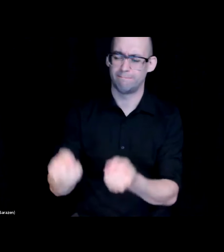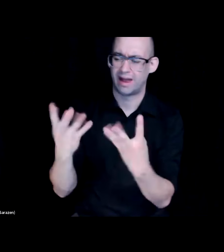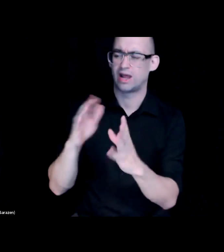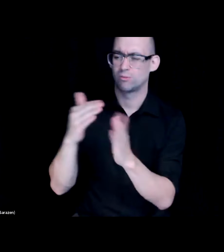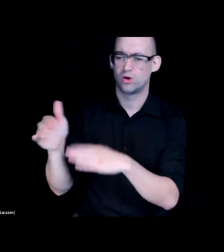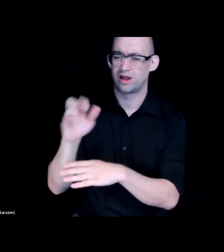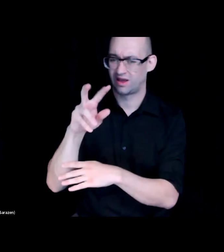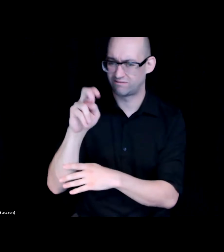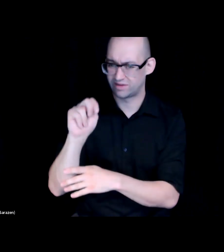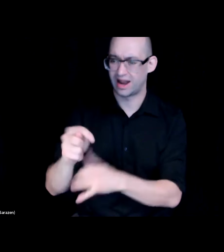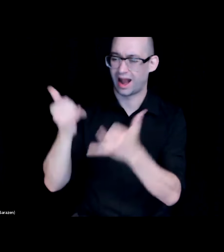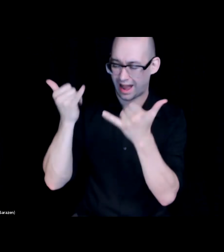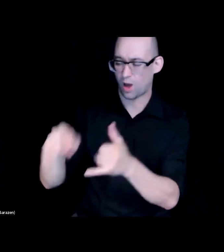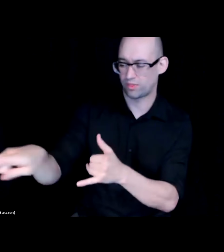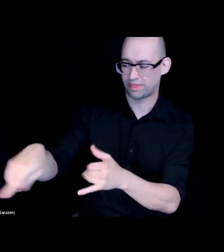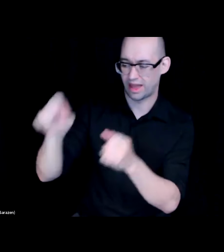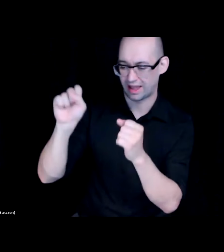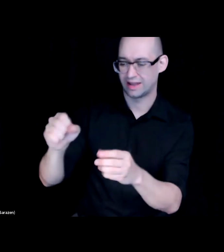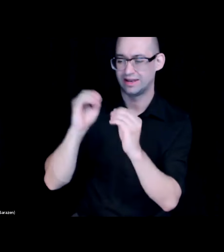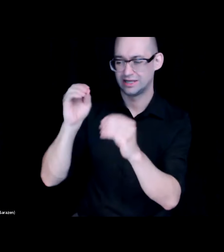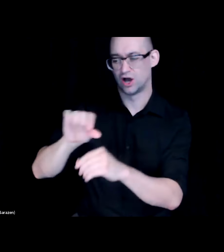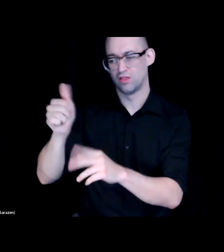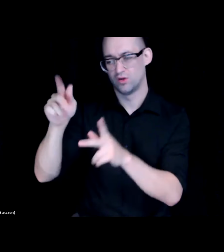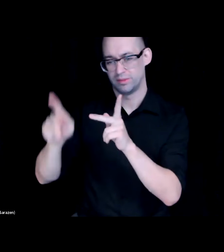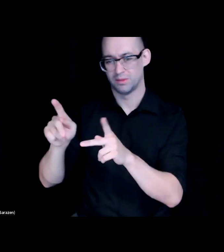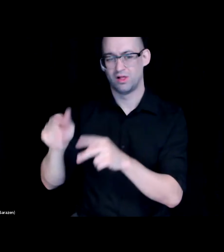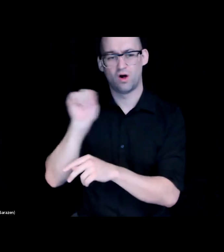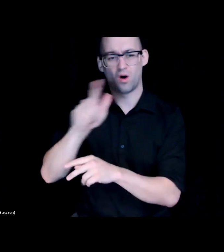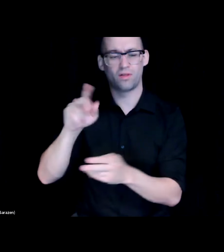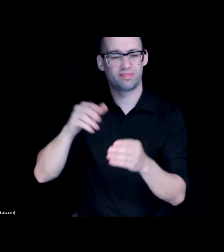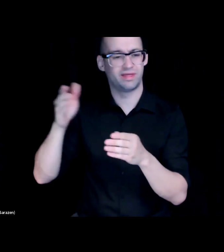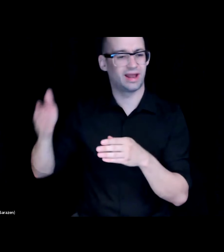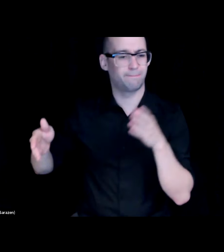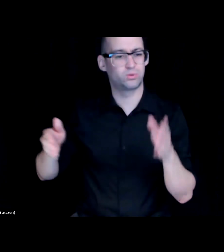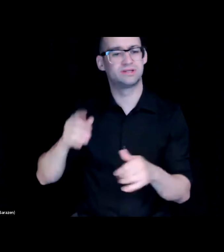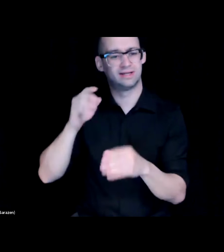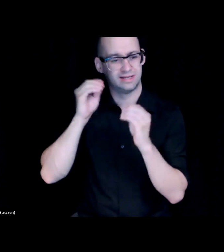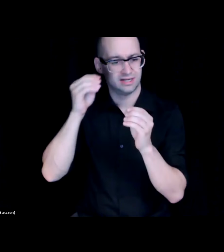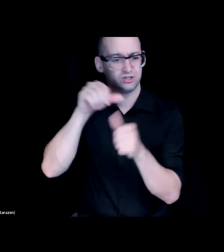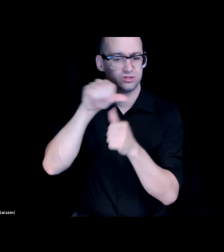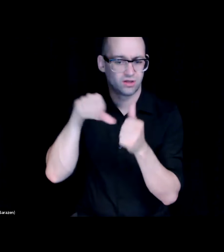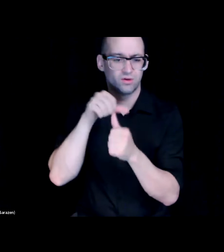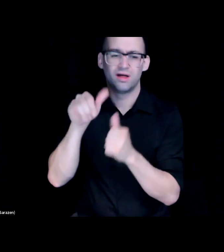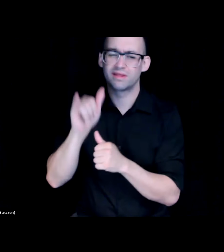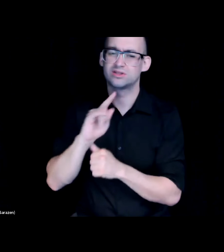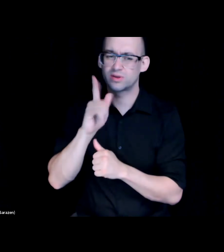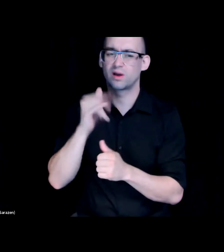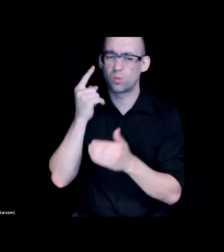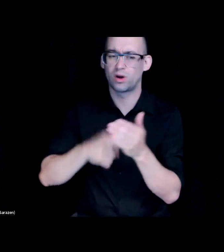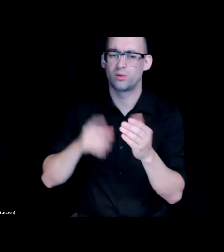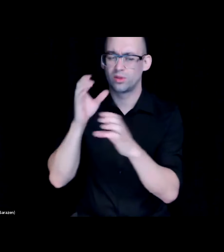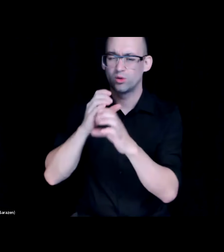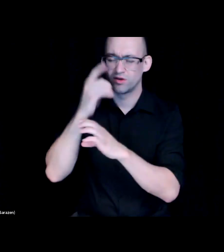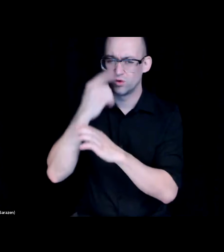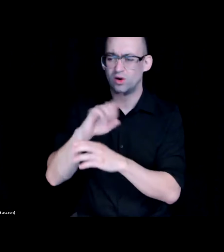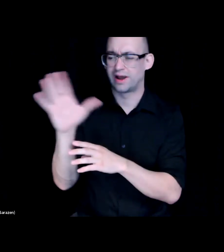and now they could teach the rest. And then each neighbor is going to teach somebody. And so that's really what you're looking for, is to get people excited to say, hey,